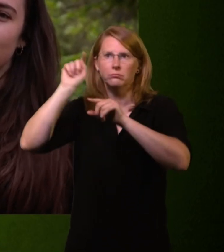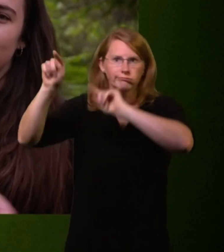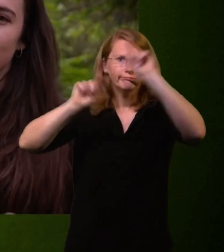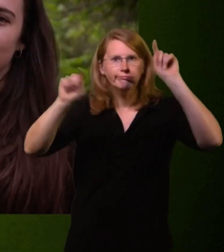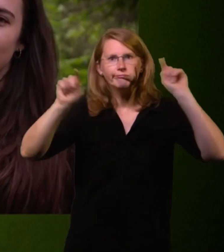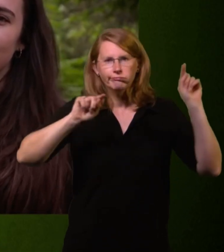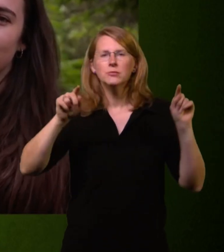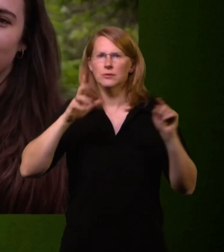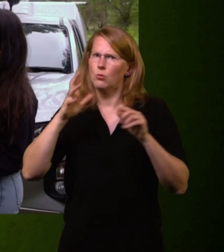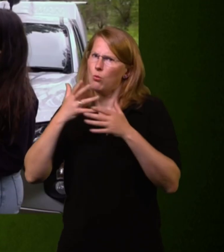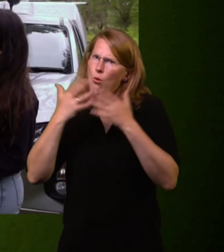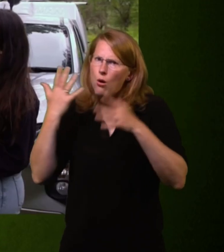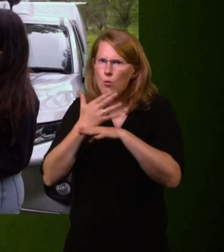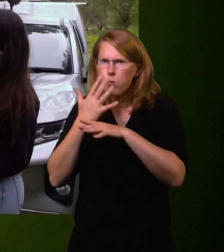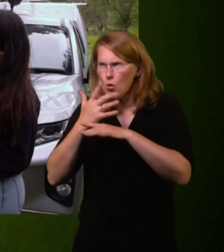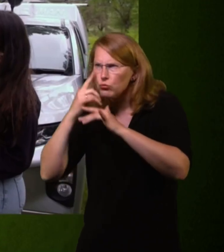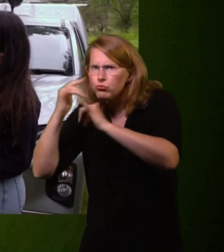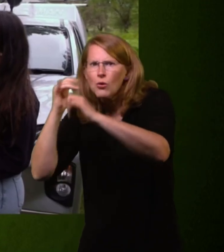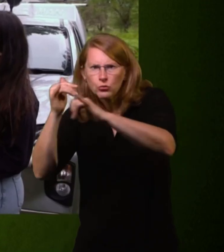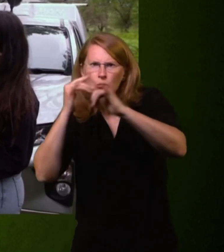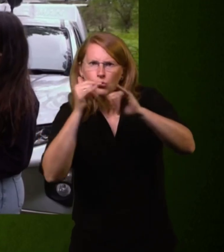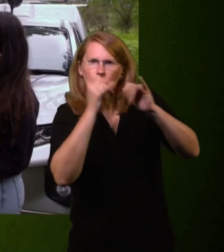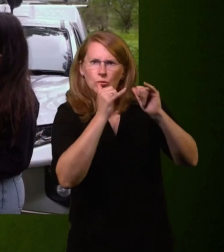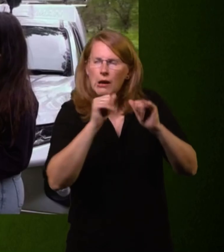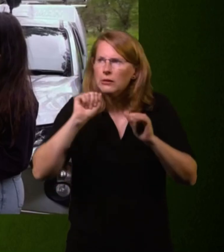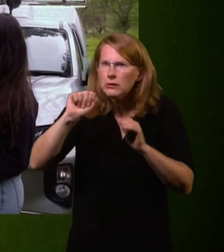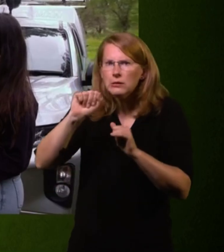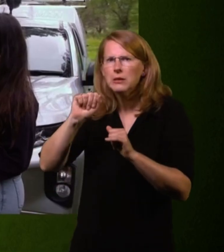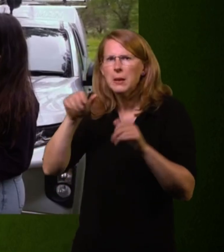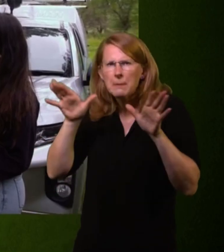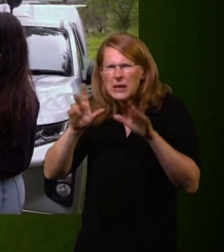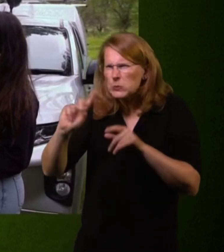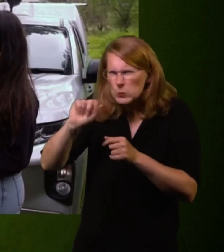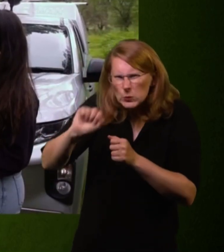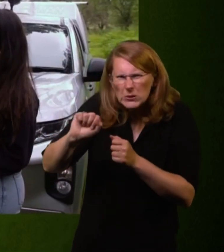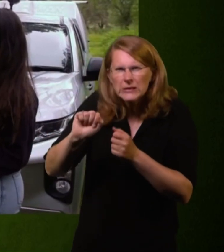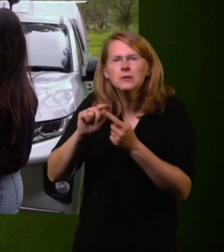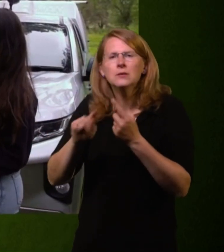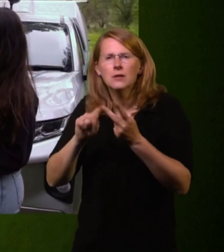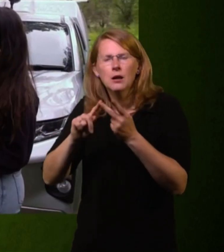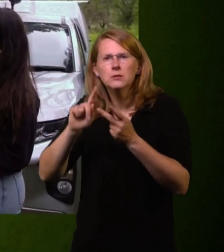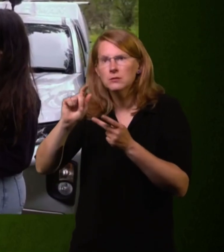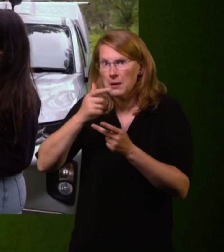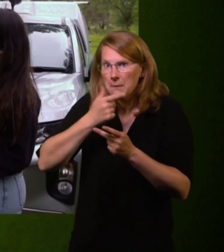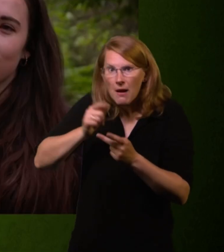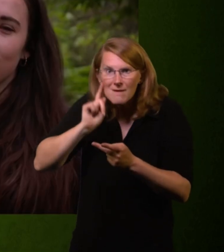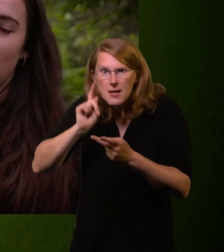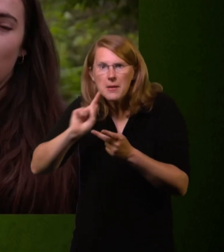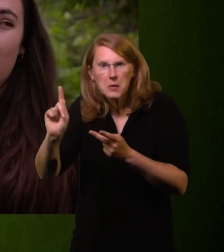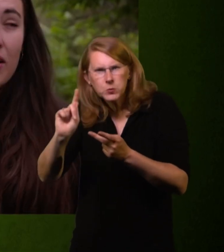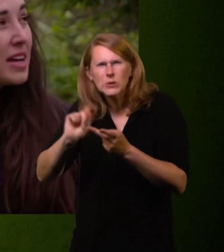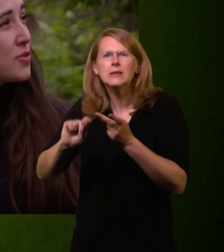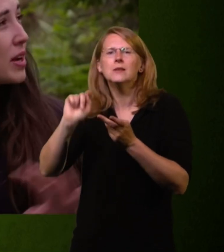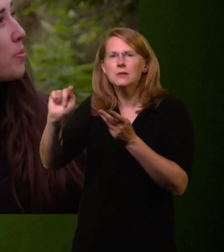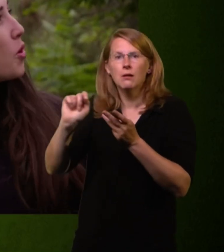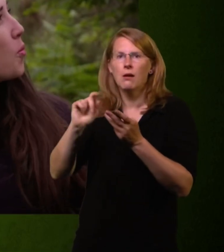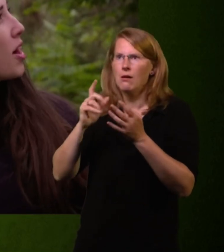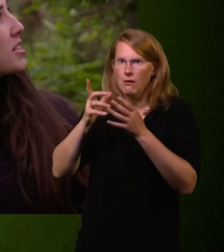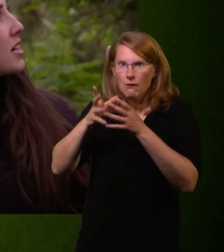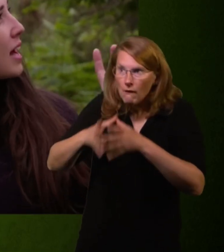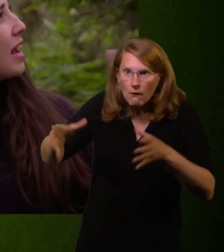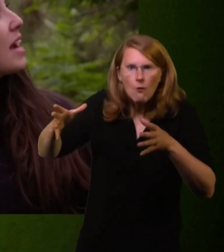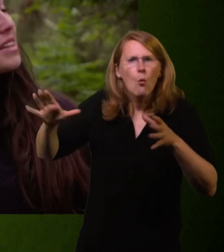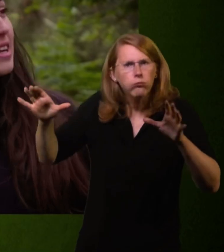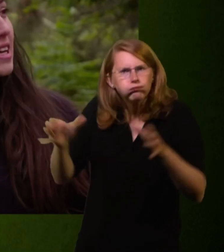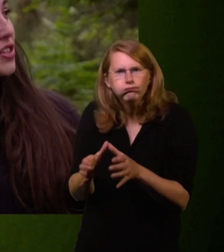checking species sex. It's about understanding what the species are doing, whether the populations are going up and down. Well, it's really important